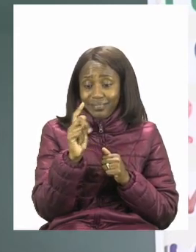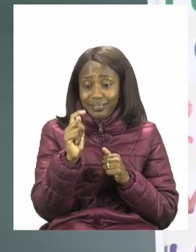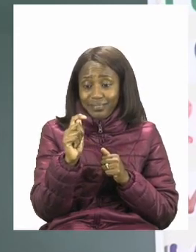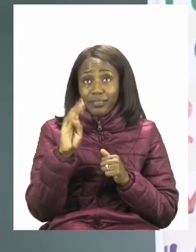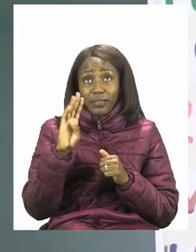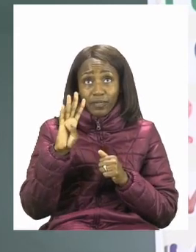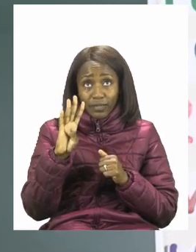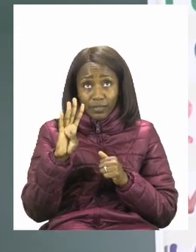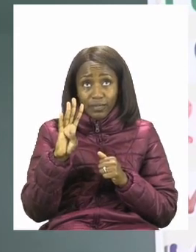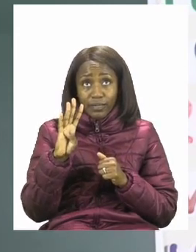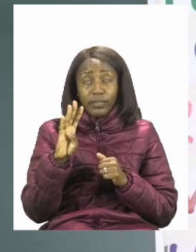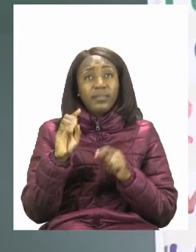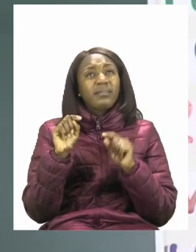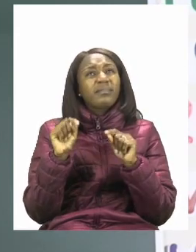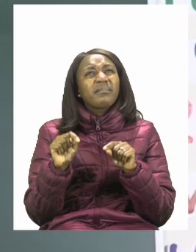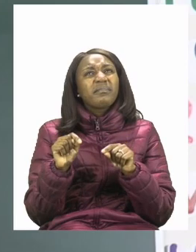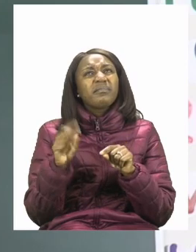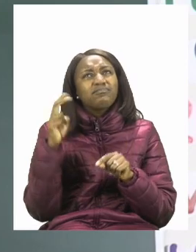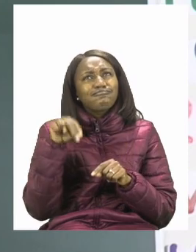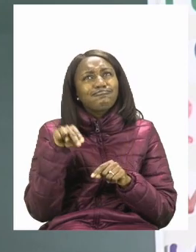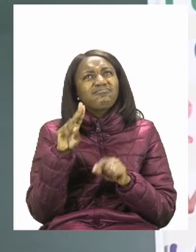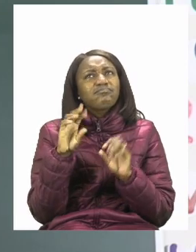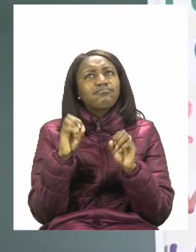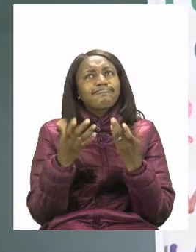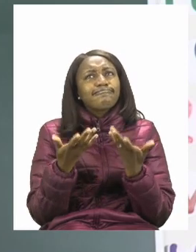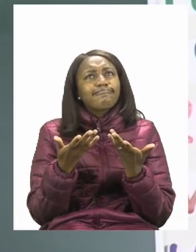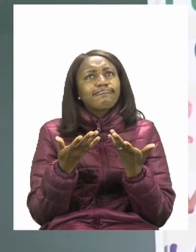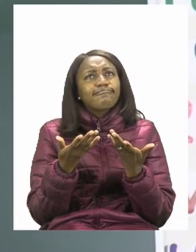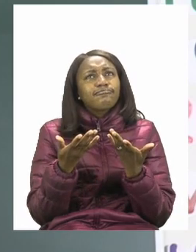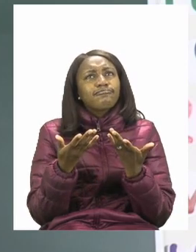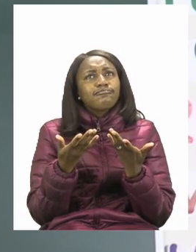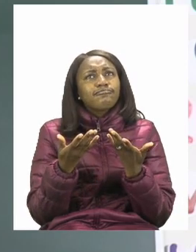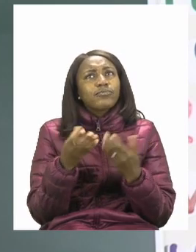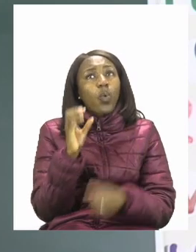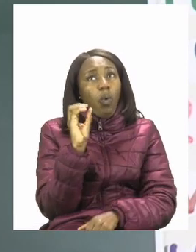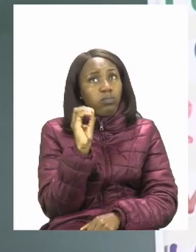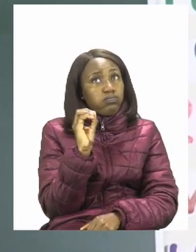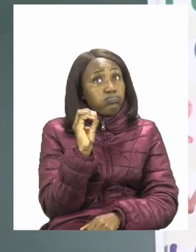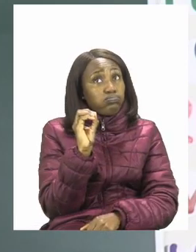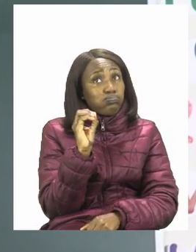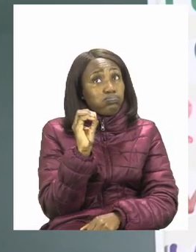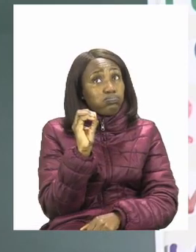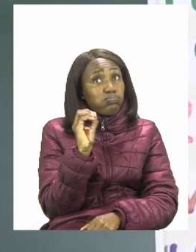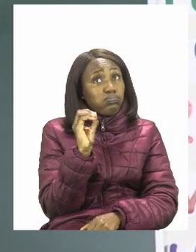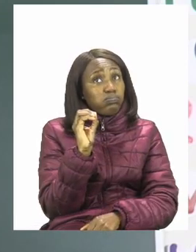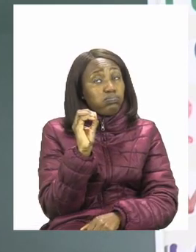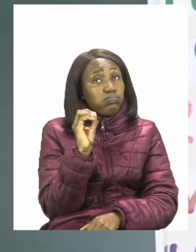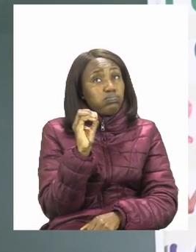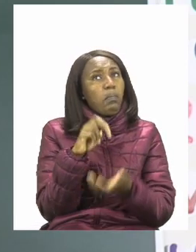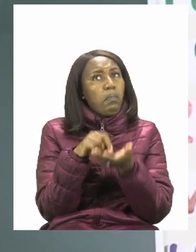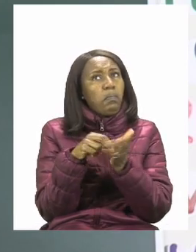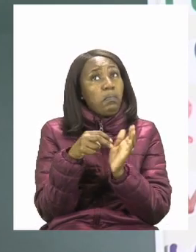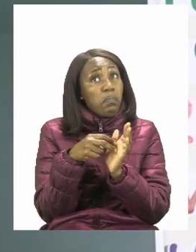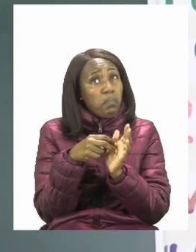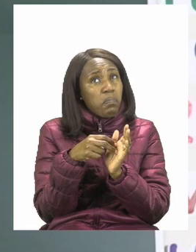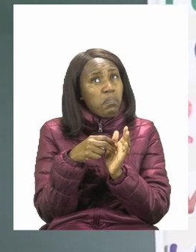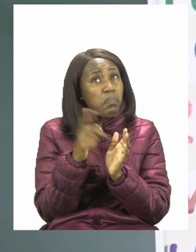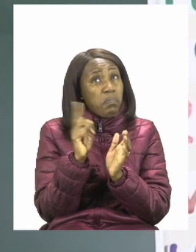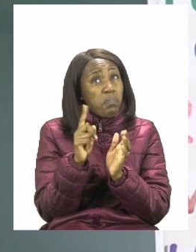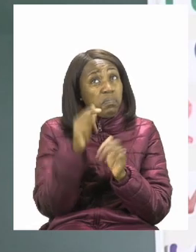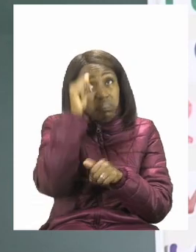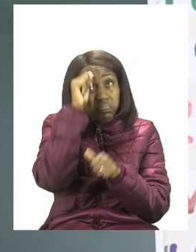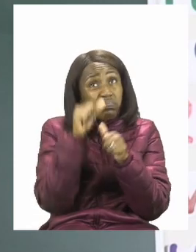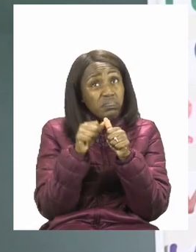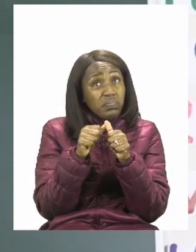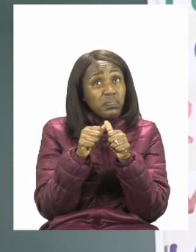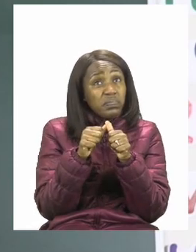tens, and how many units? 0. So remember what we said earlier